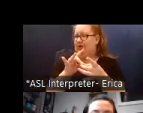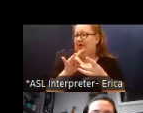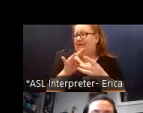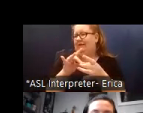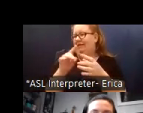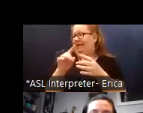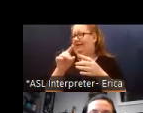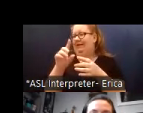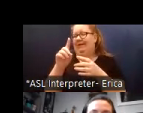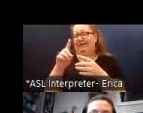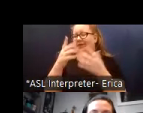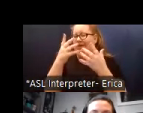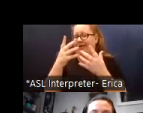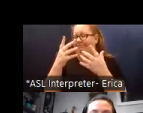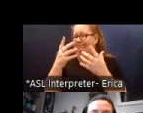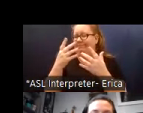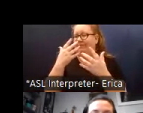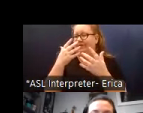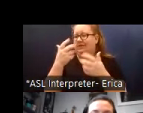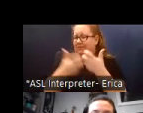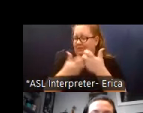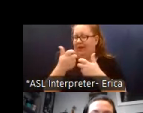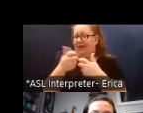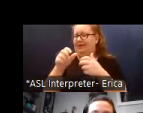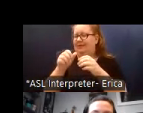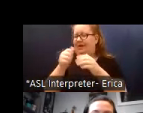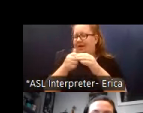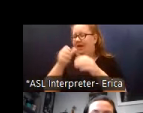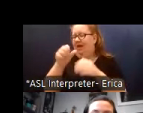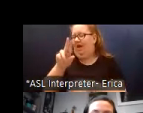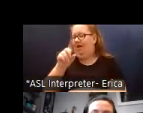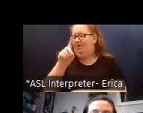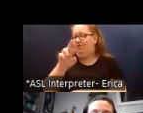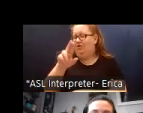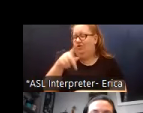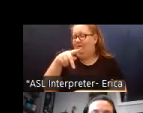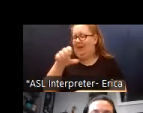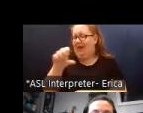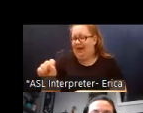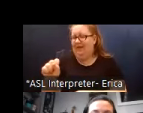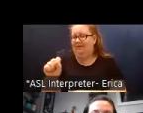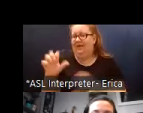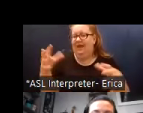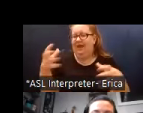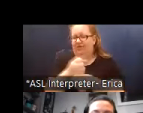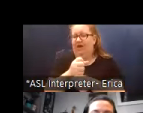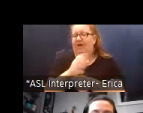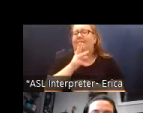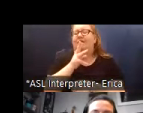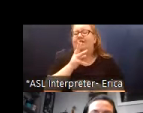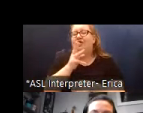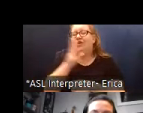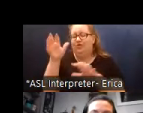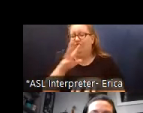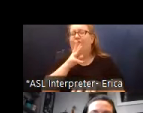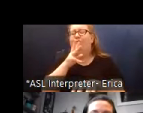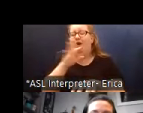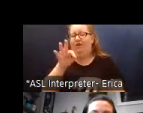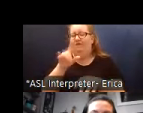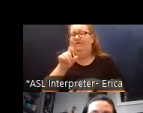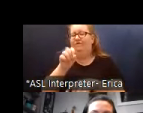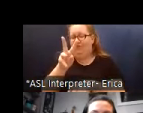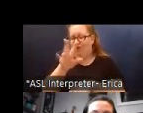underpasses and really kind of congregates stormwater flows in that area. And so addressing that